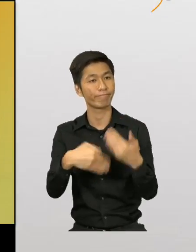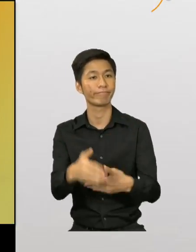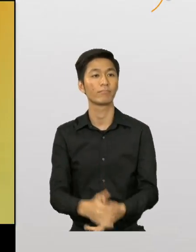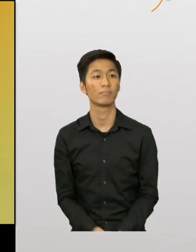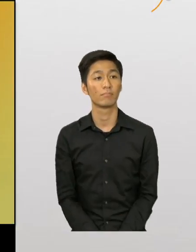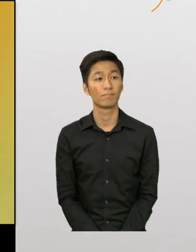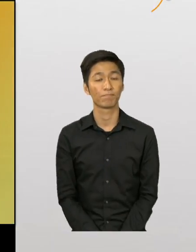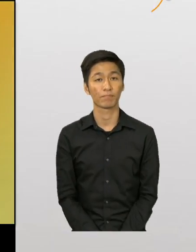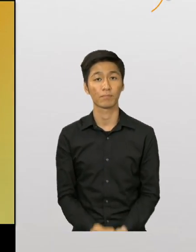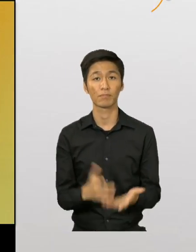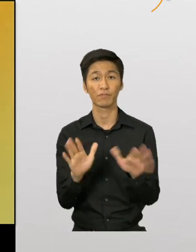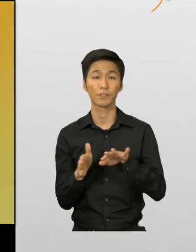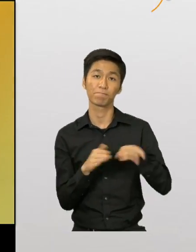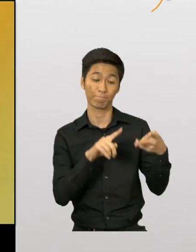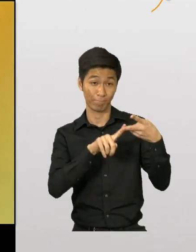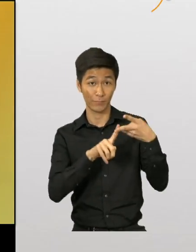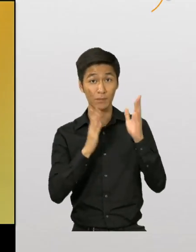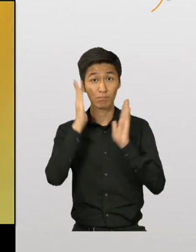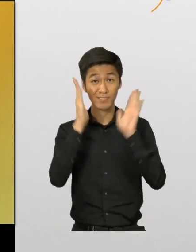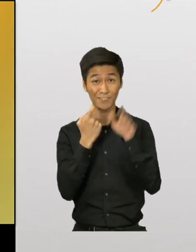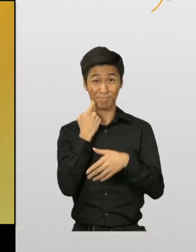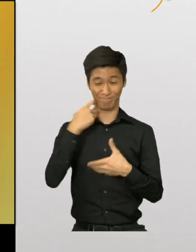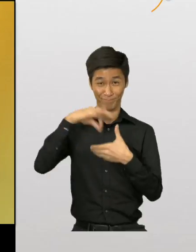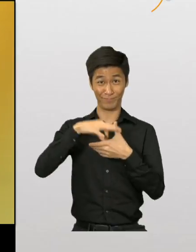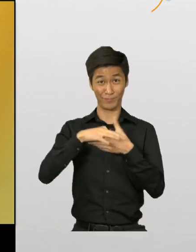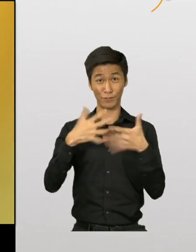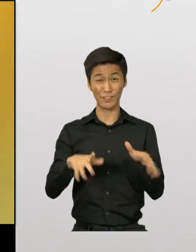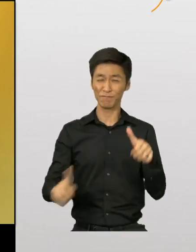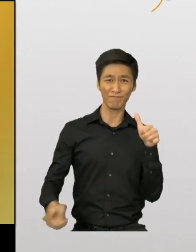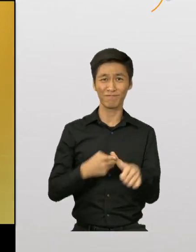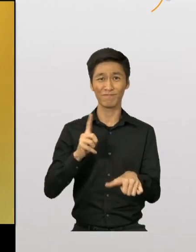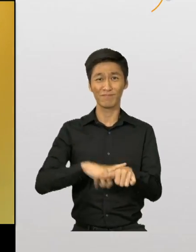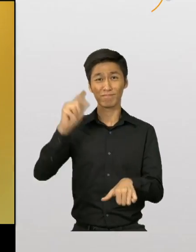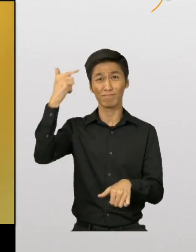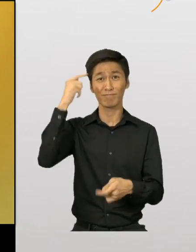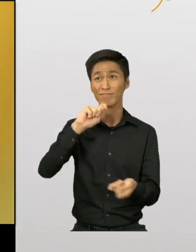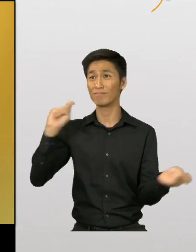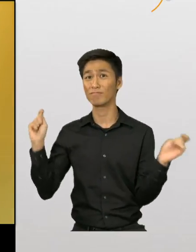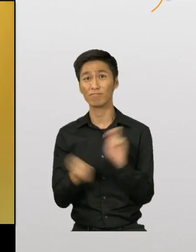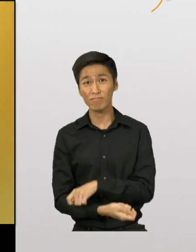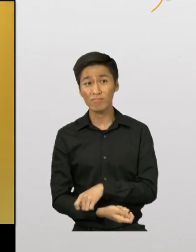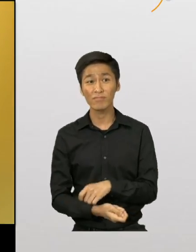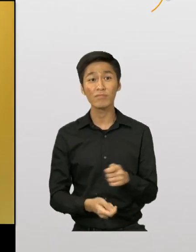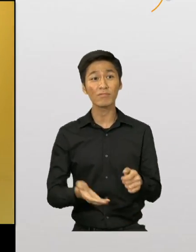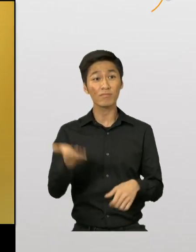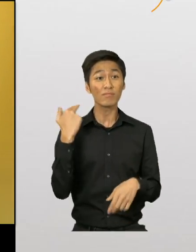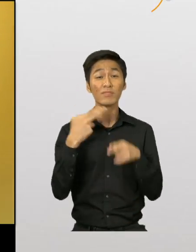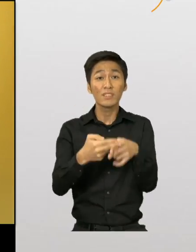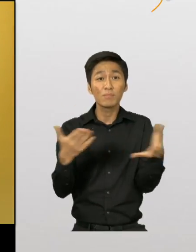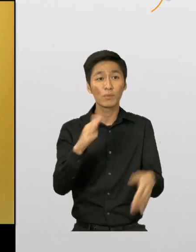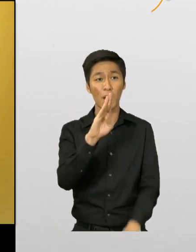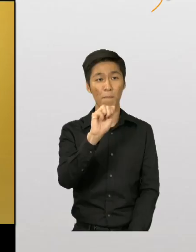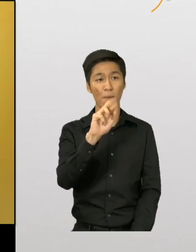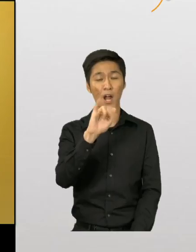Malaysia has just had its general election. For the first time ever, it's changed its governing coalition from Barisan